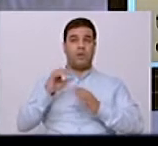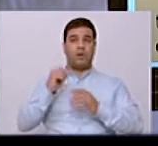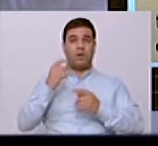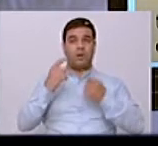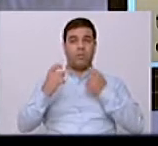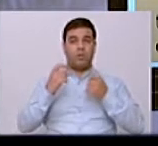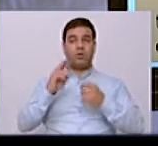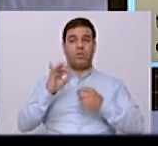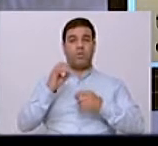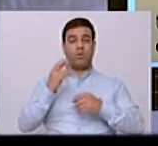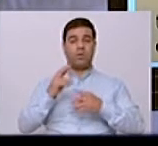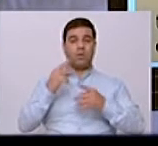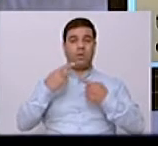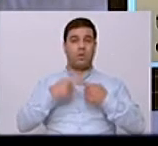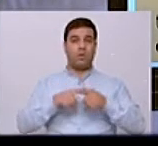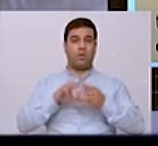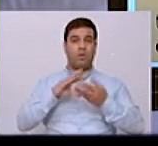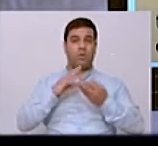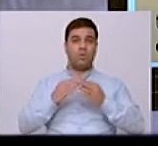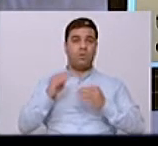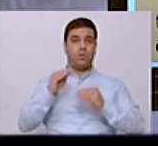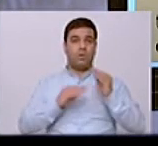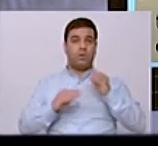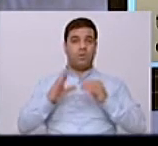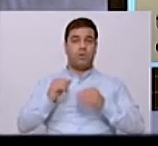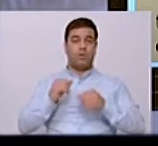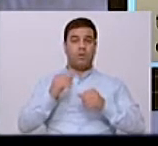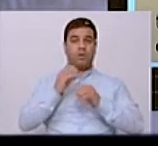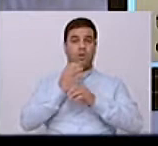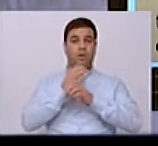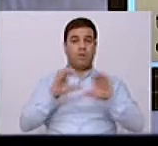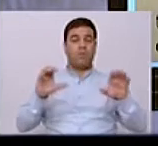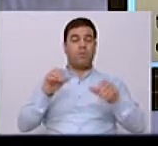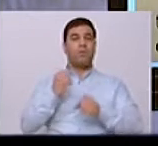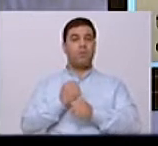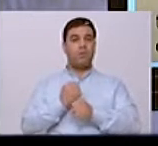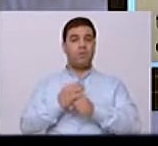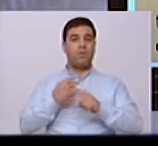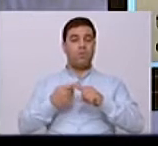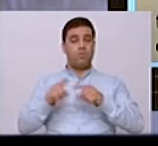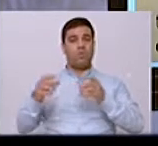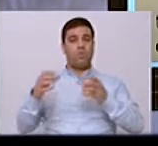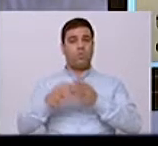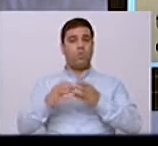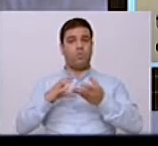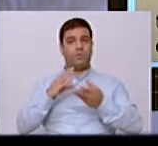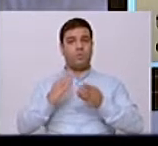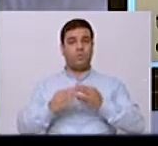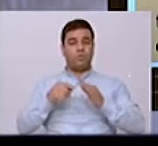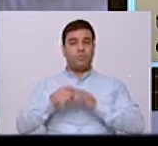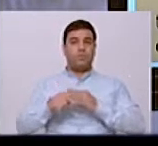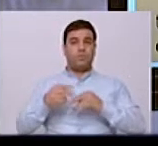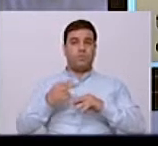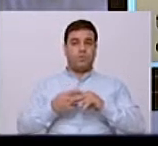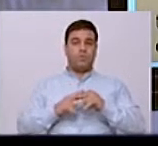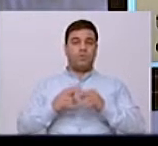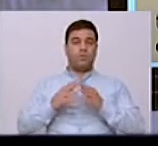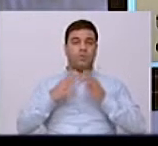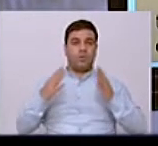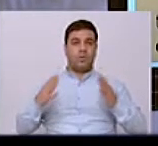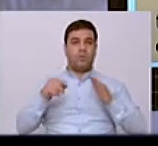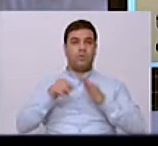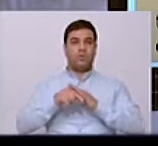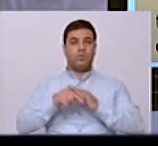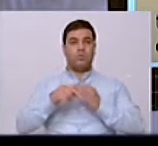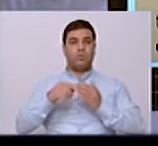kommunikatsiya texnologiyalarini yaratish va eksport qilishda ham ushbu guruhga tegishli bo'lgan davlatlar katta